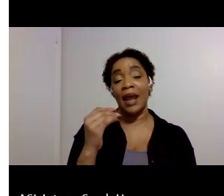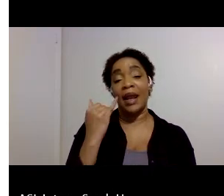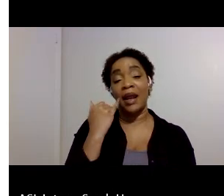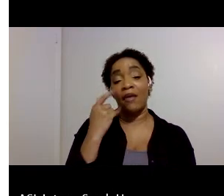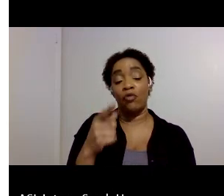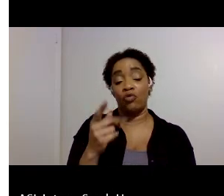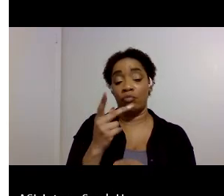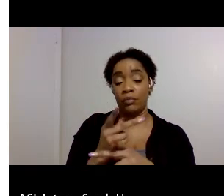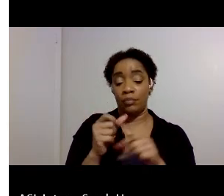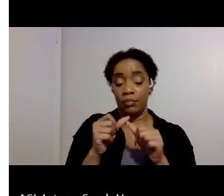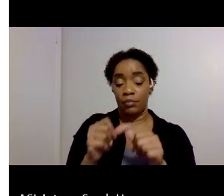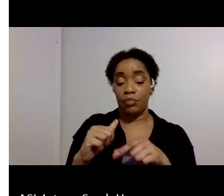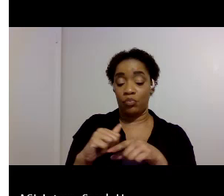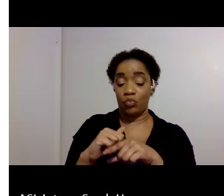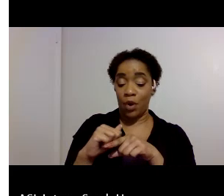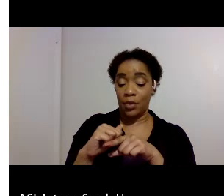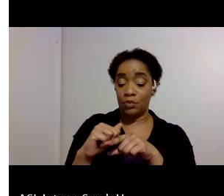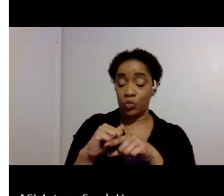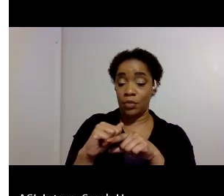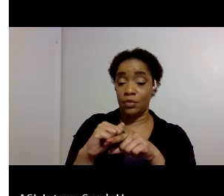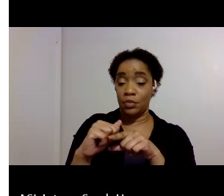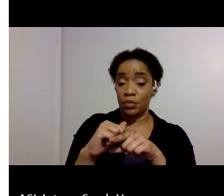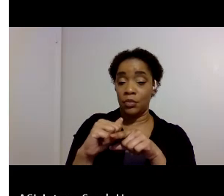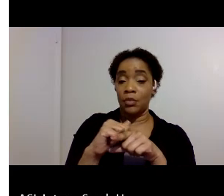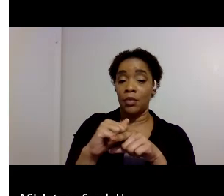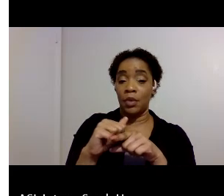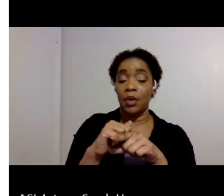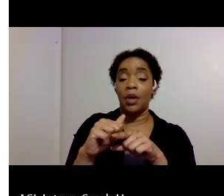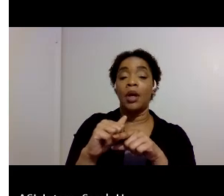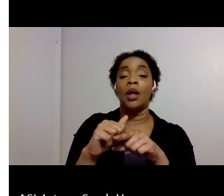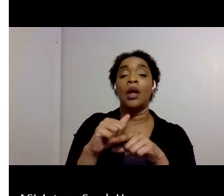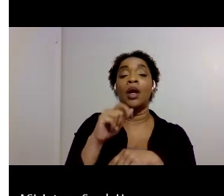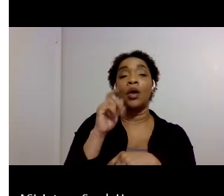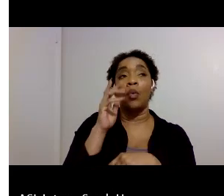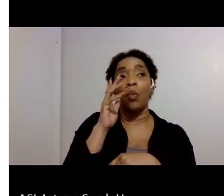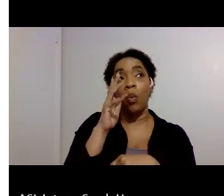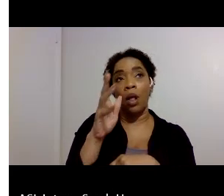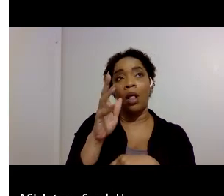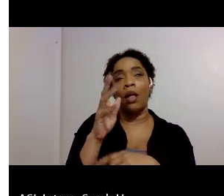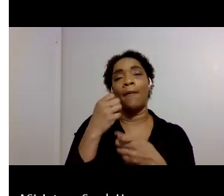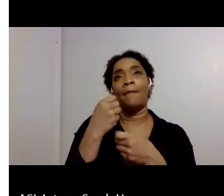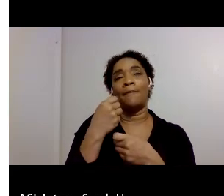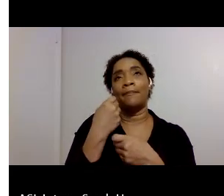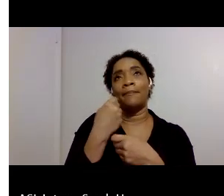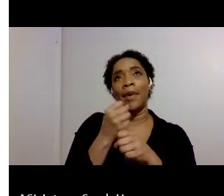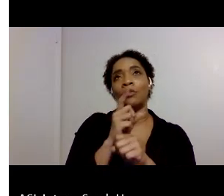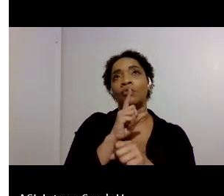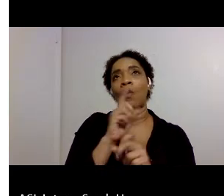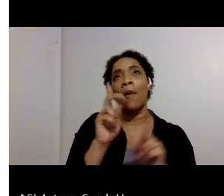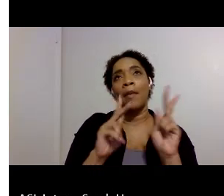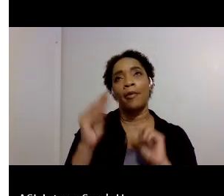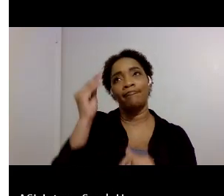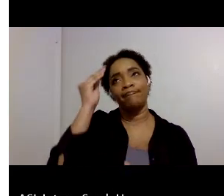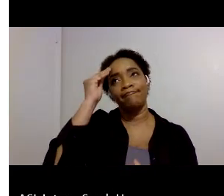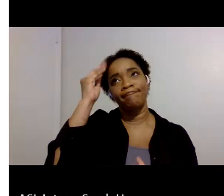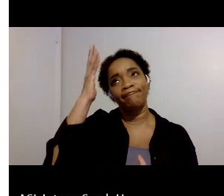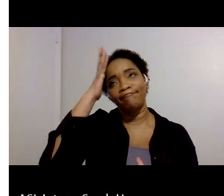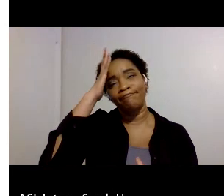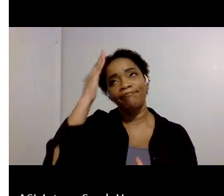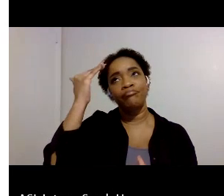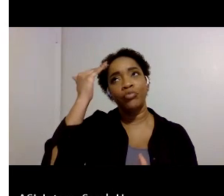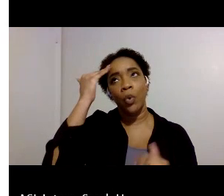say, practicing puts that plan in everyone's head and have a greater understanding, a better understanding on how to protect your family in